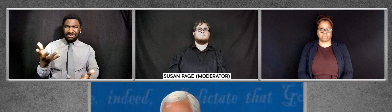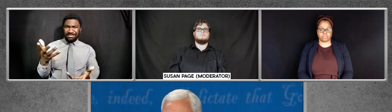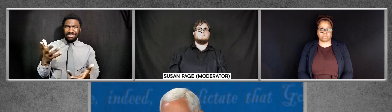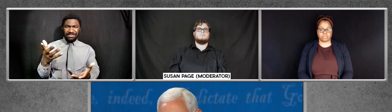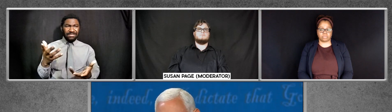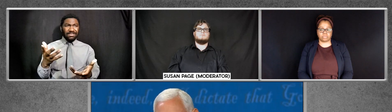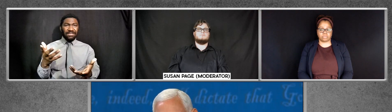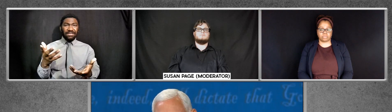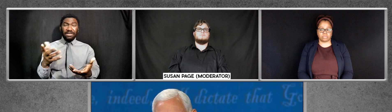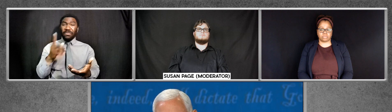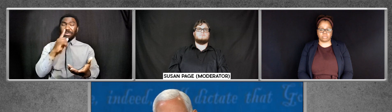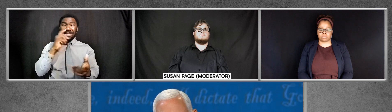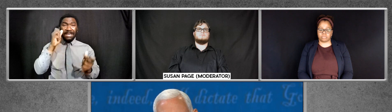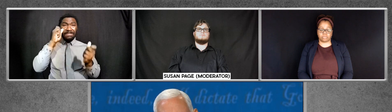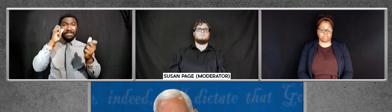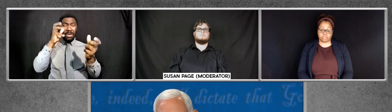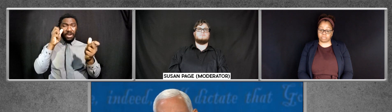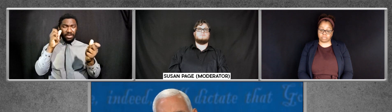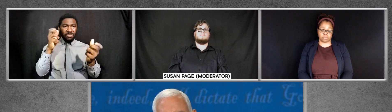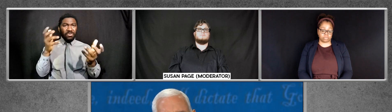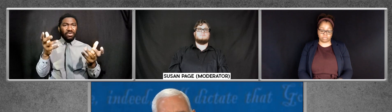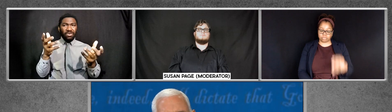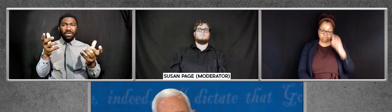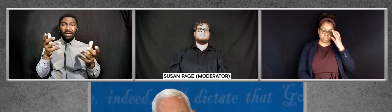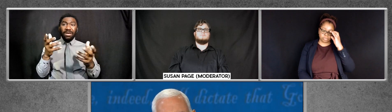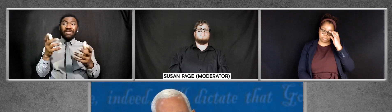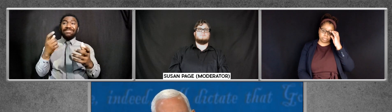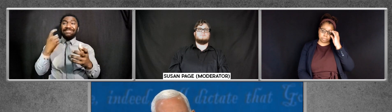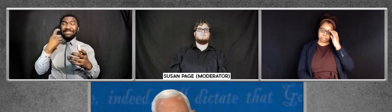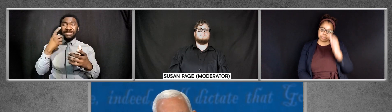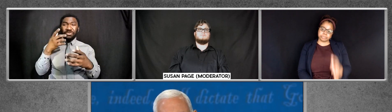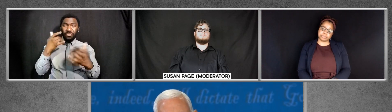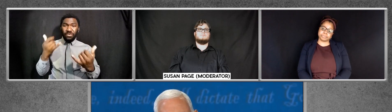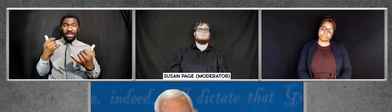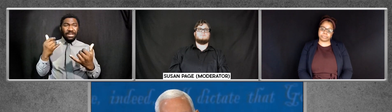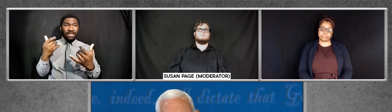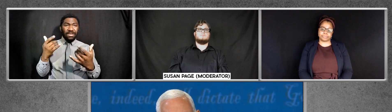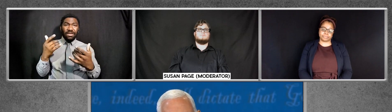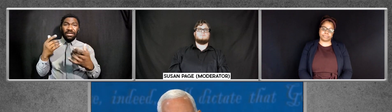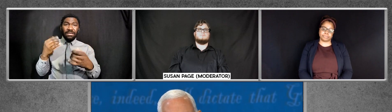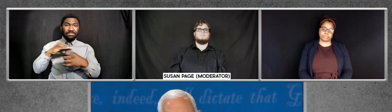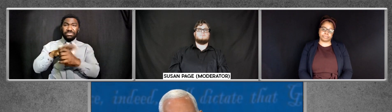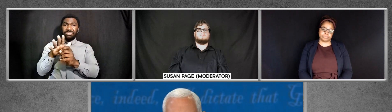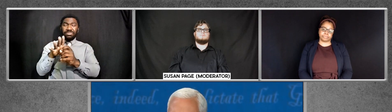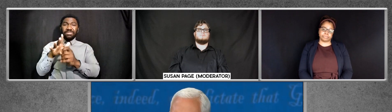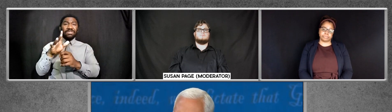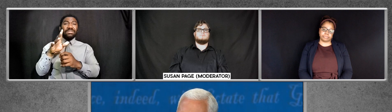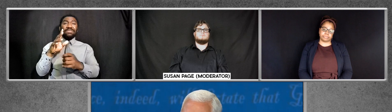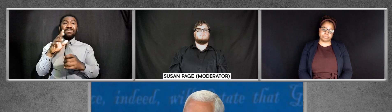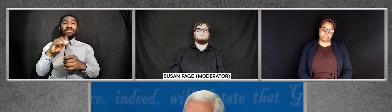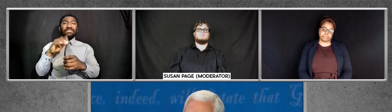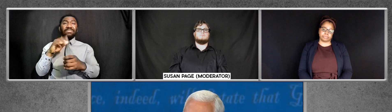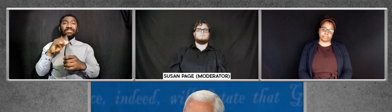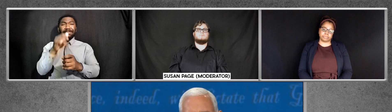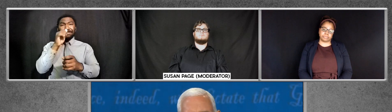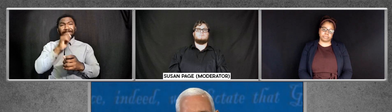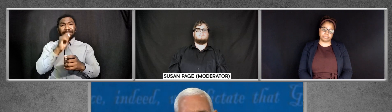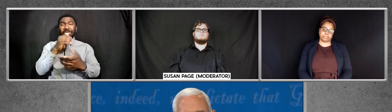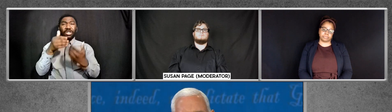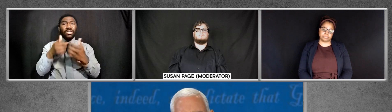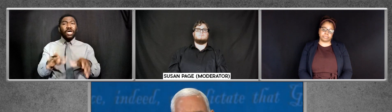right after a time where we're going through a pandemic that lost 22 million jobs at the height, we've already added